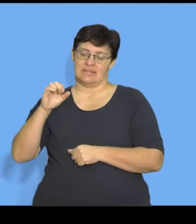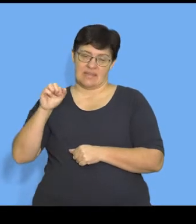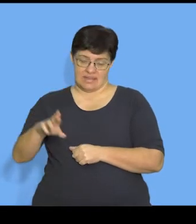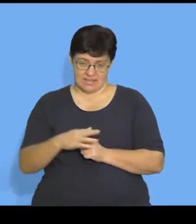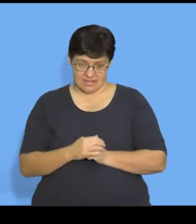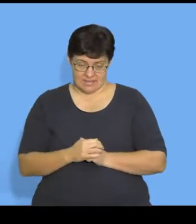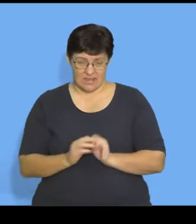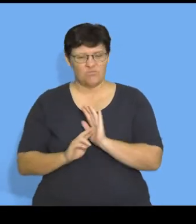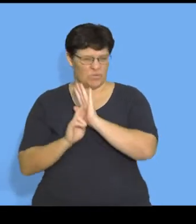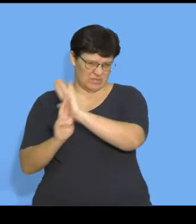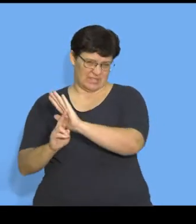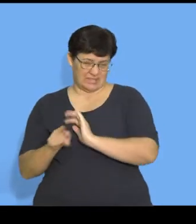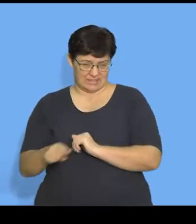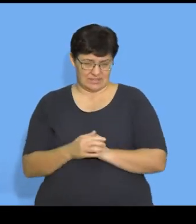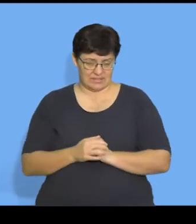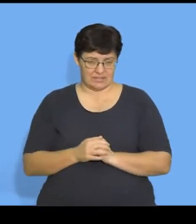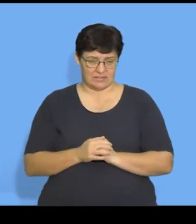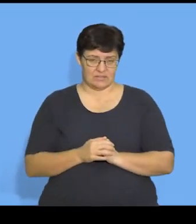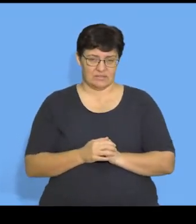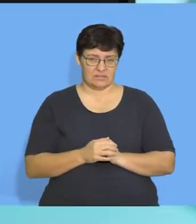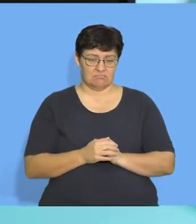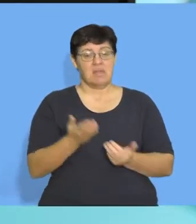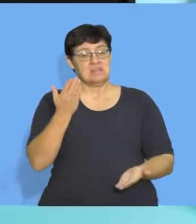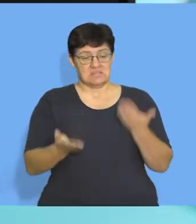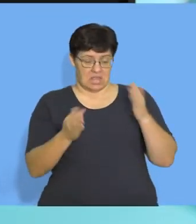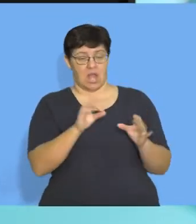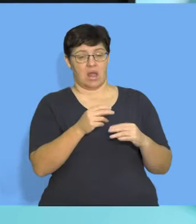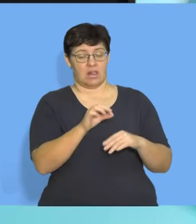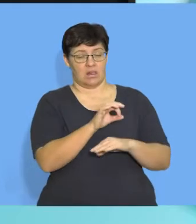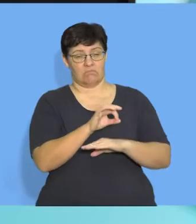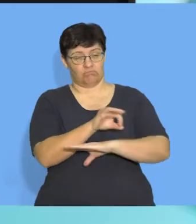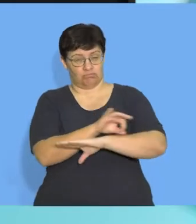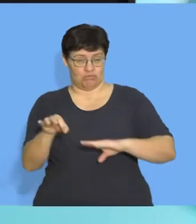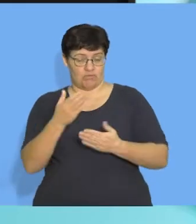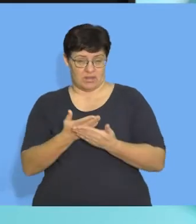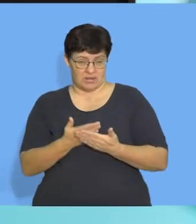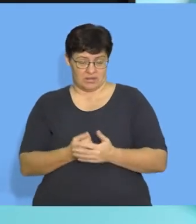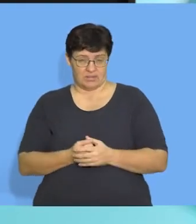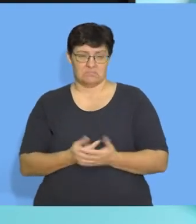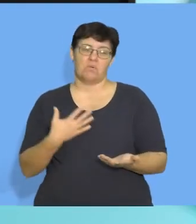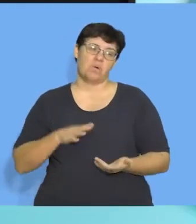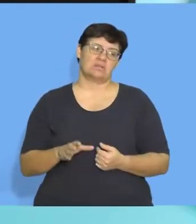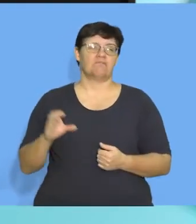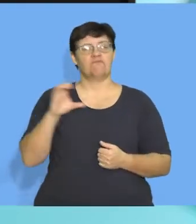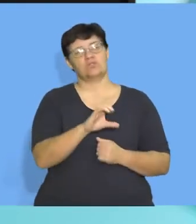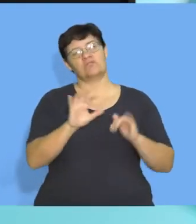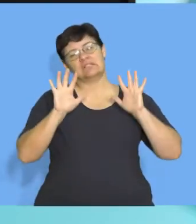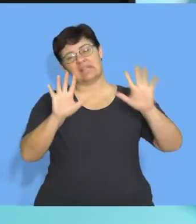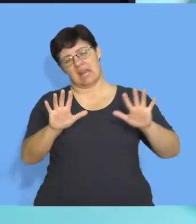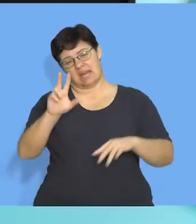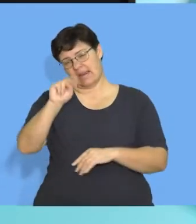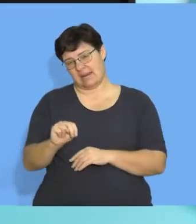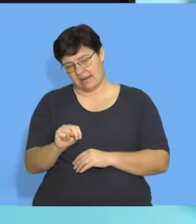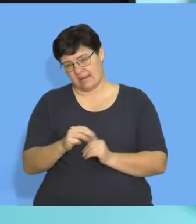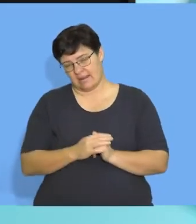it. I can draw these to scale, so I can tell you that I want a force of 10 newtons, and